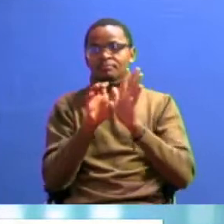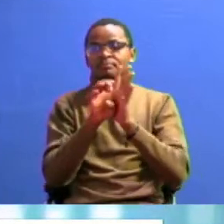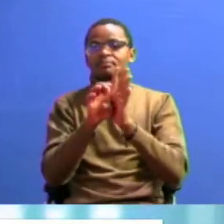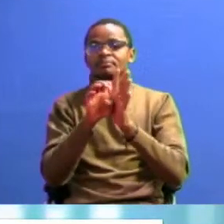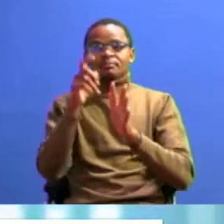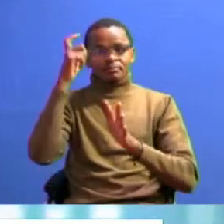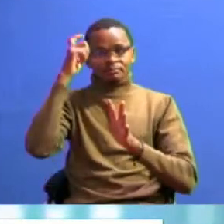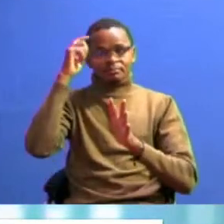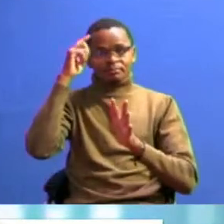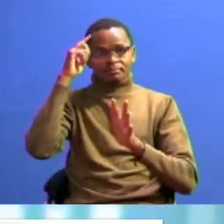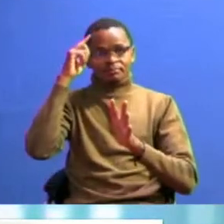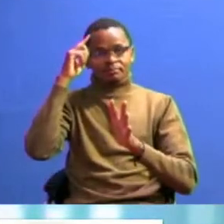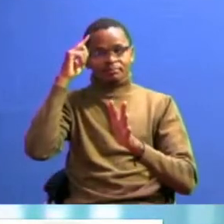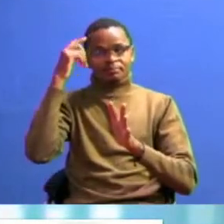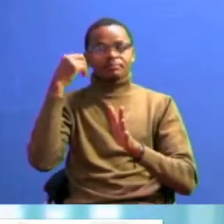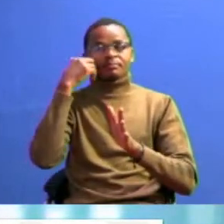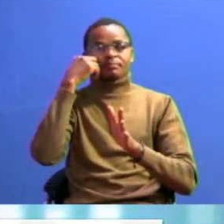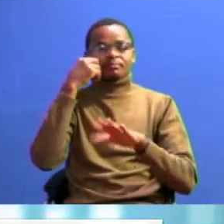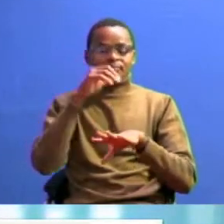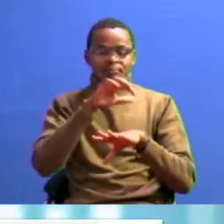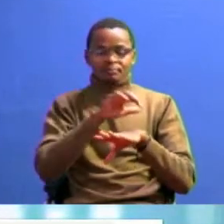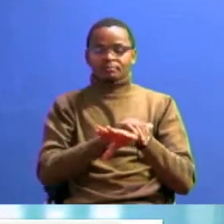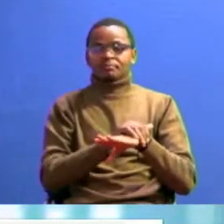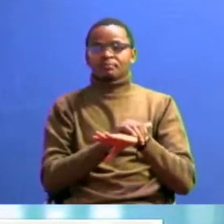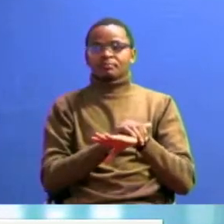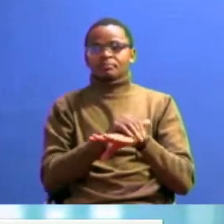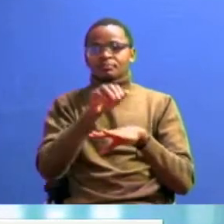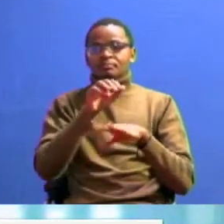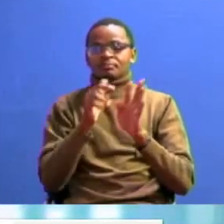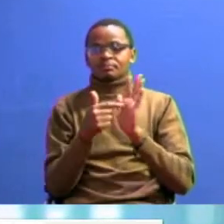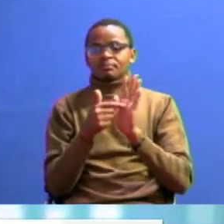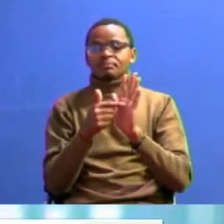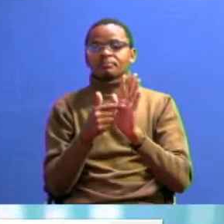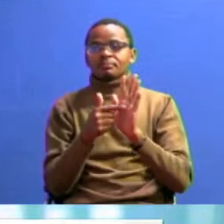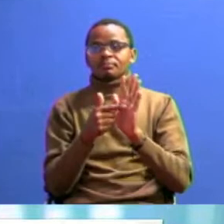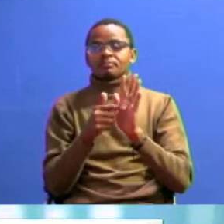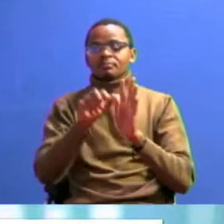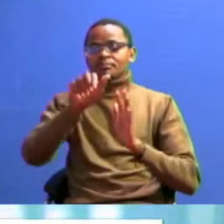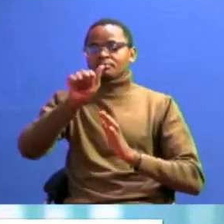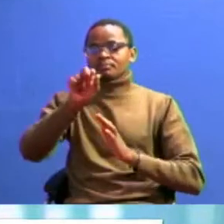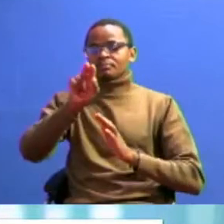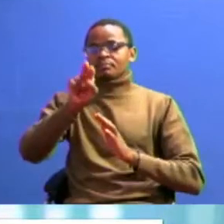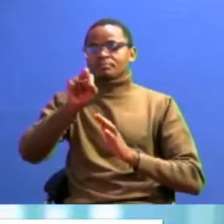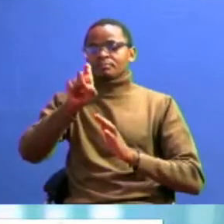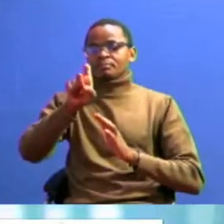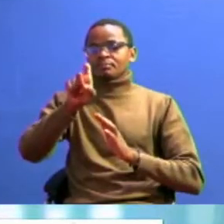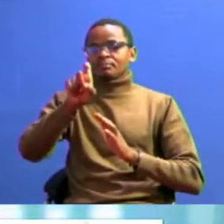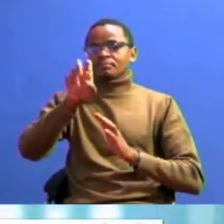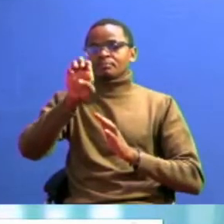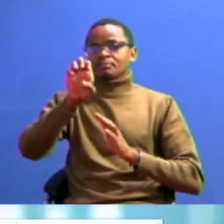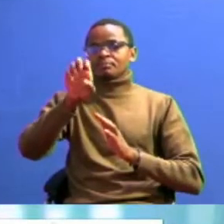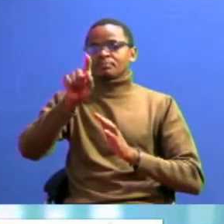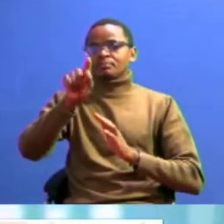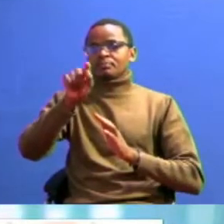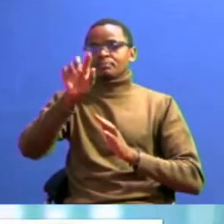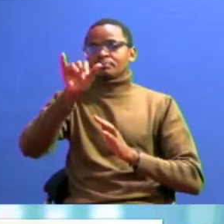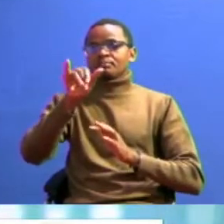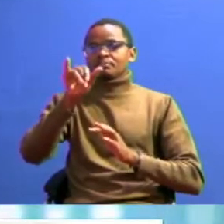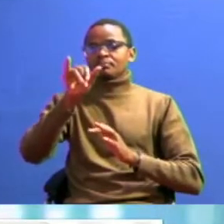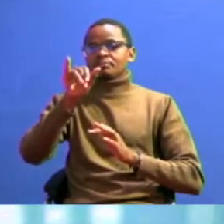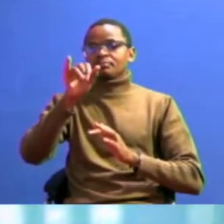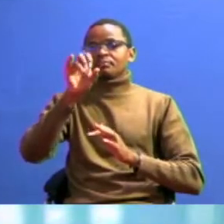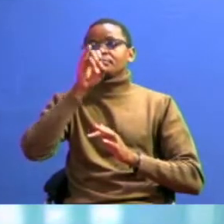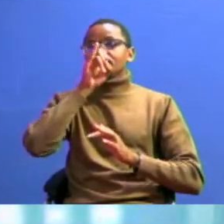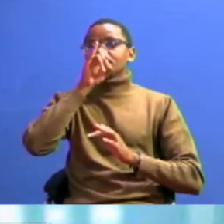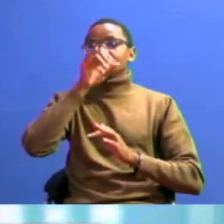mental illness that has got manifestations such as anxiety. So if the anxiety is high,